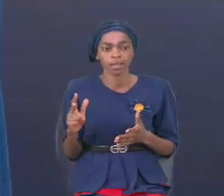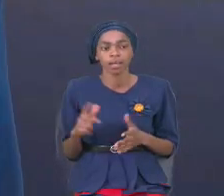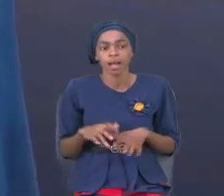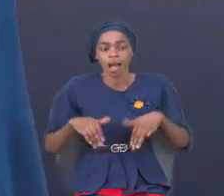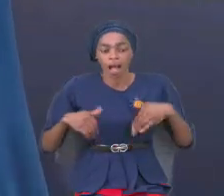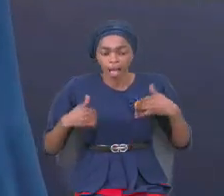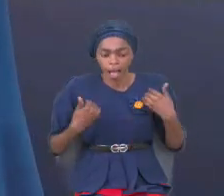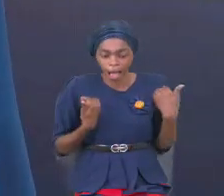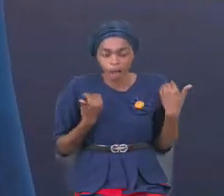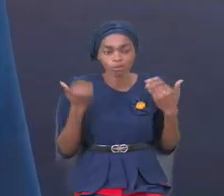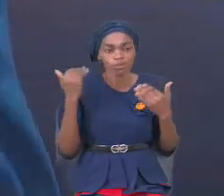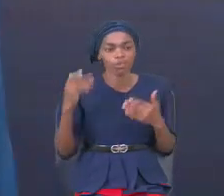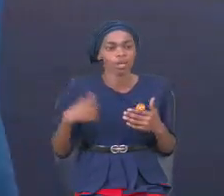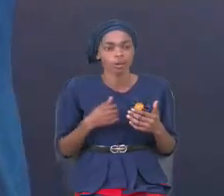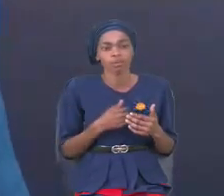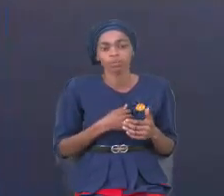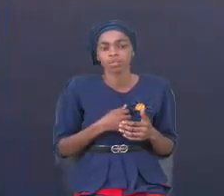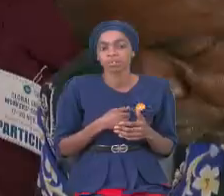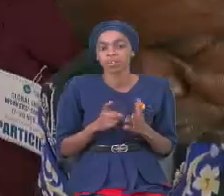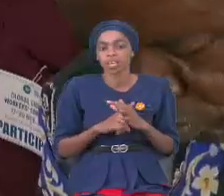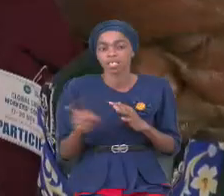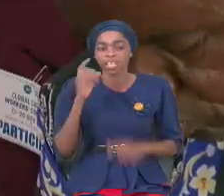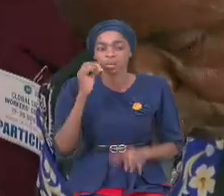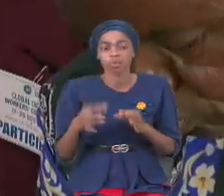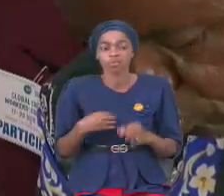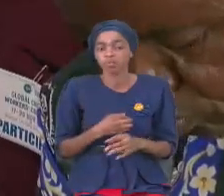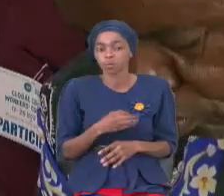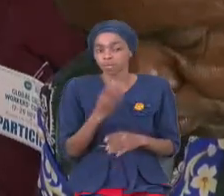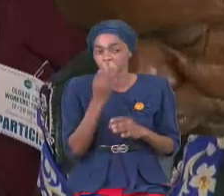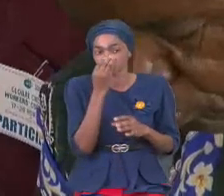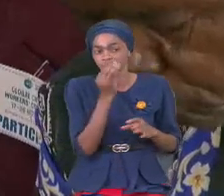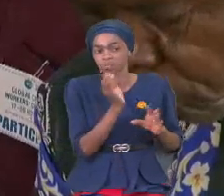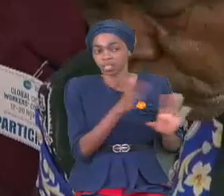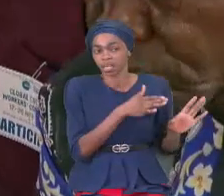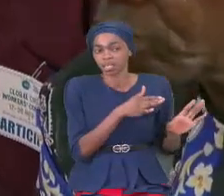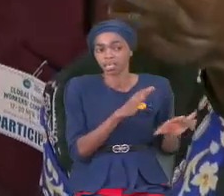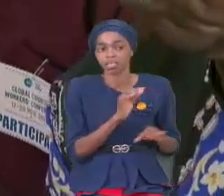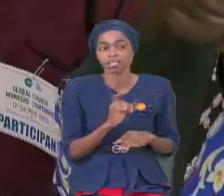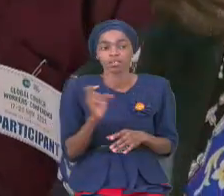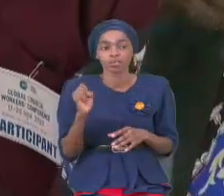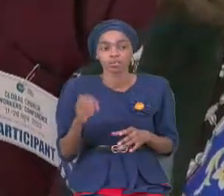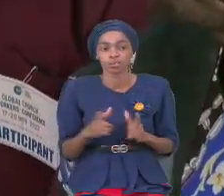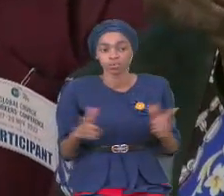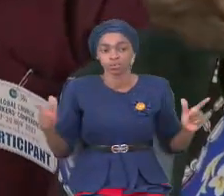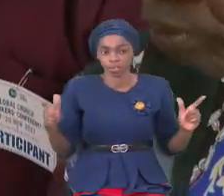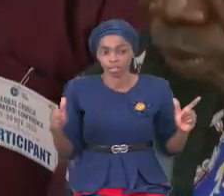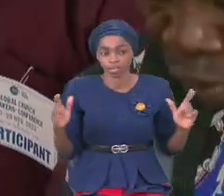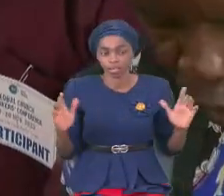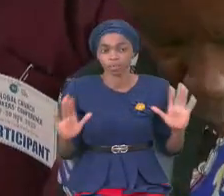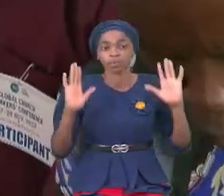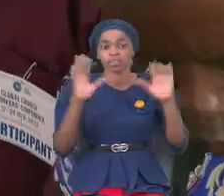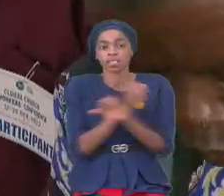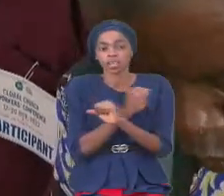so great salvation? How shall we escape if we neglect so great salvation?